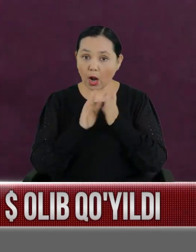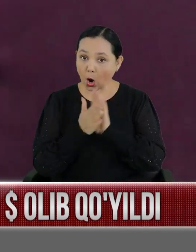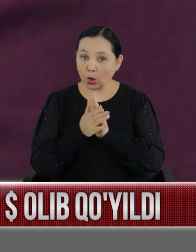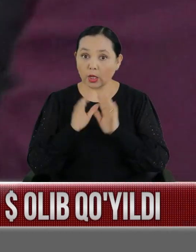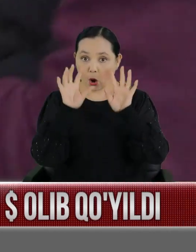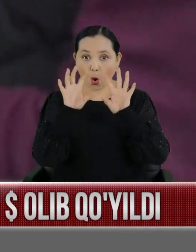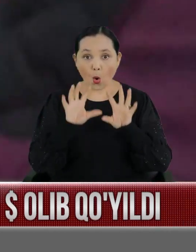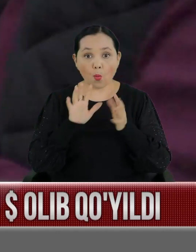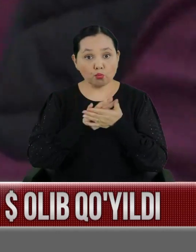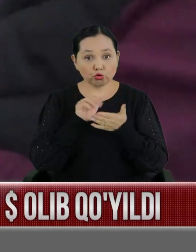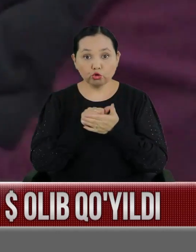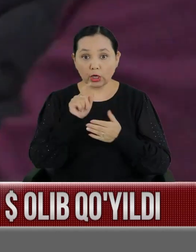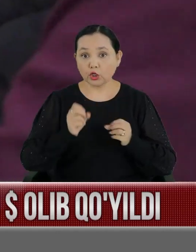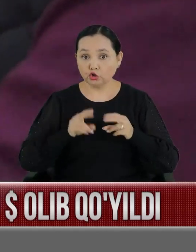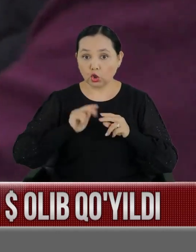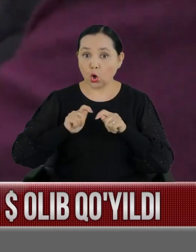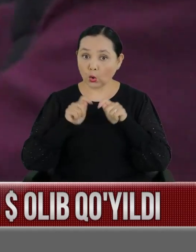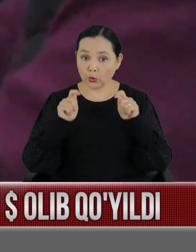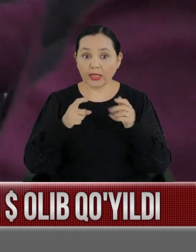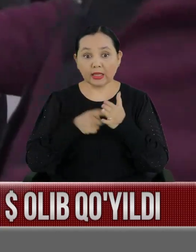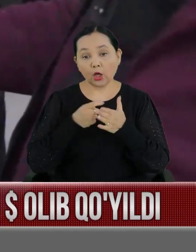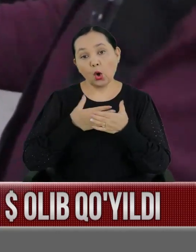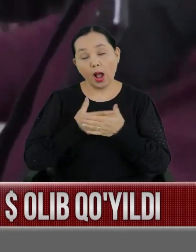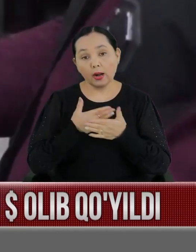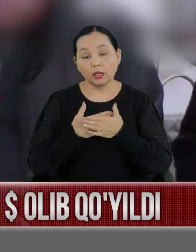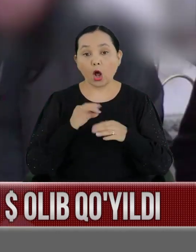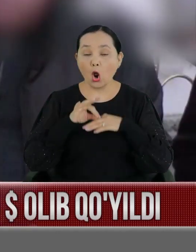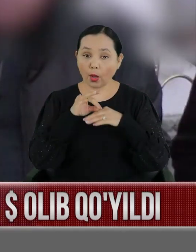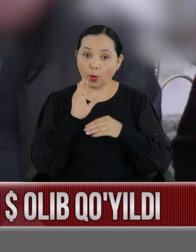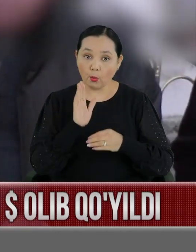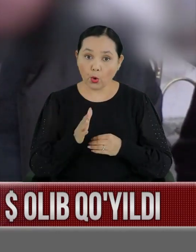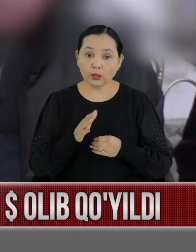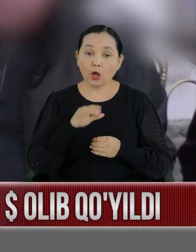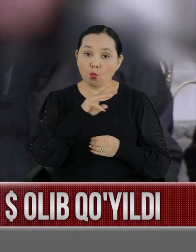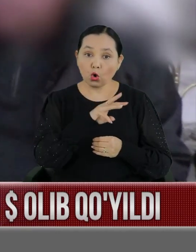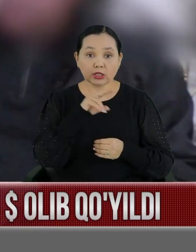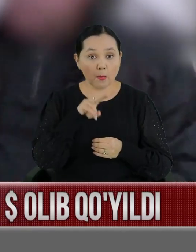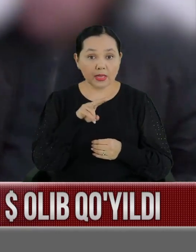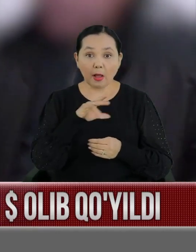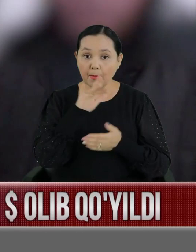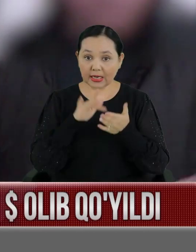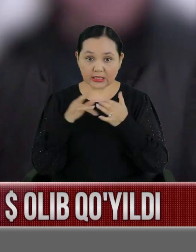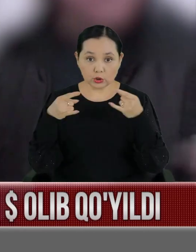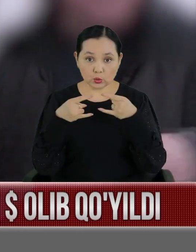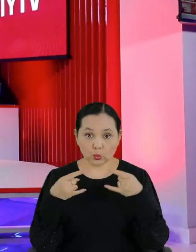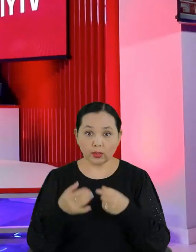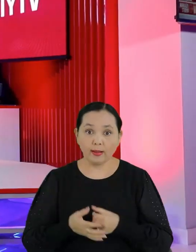yuzasidan huquqbuzarga nisbatan jinoyat ishi qo'zg'atilib, tergov harakatlari olib borilmoqda. Muqaddas Panjiyeva, Markaziy